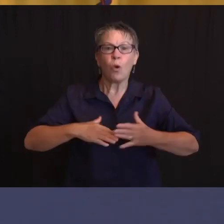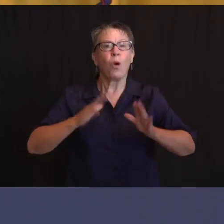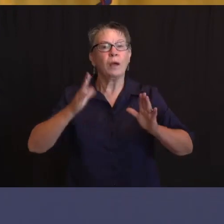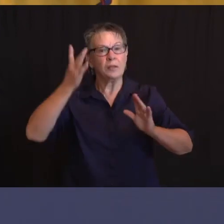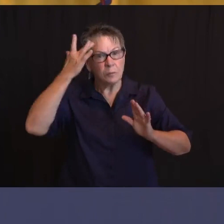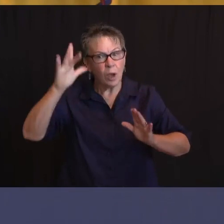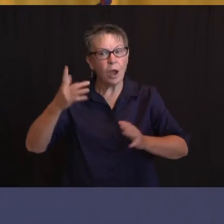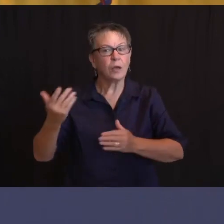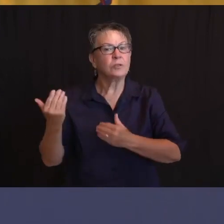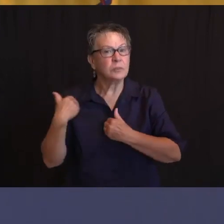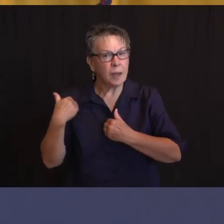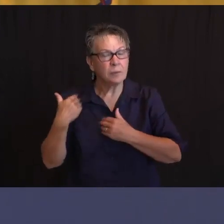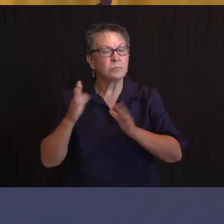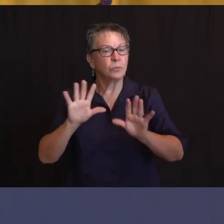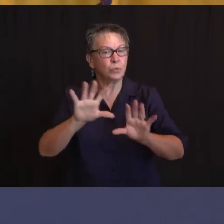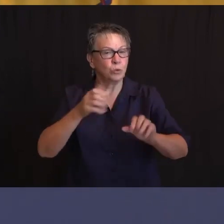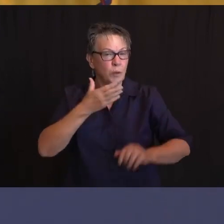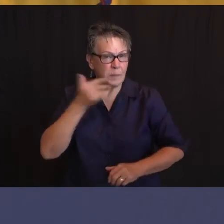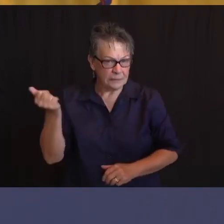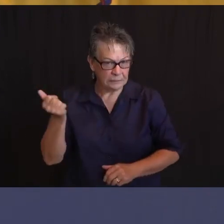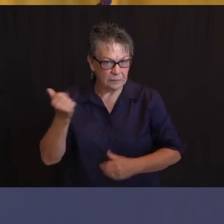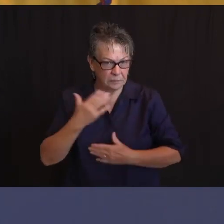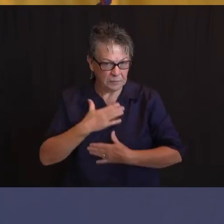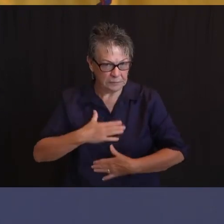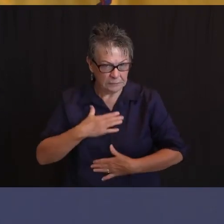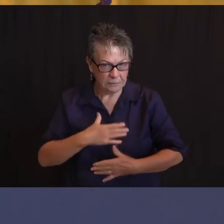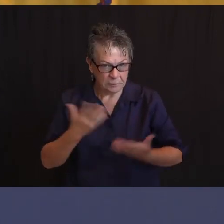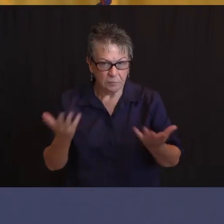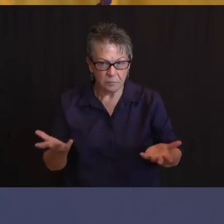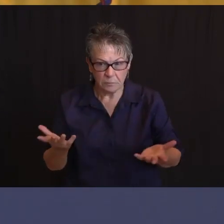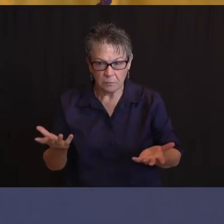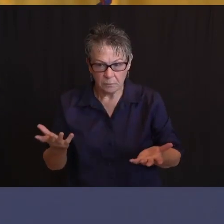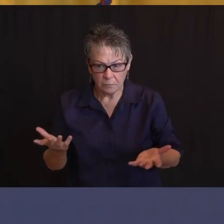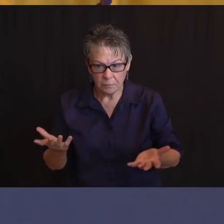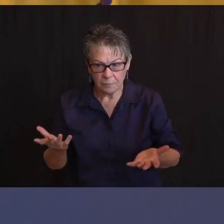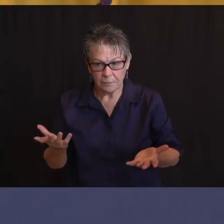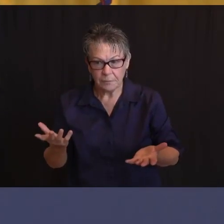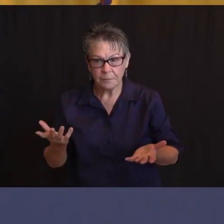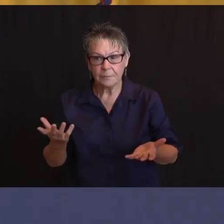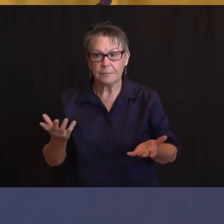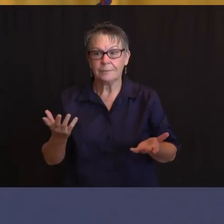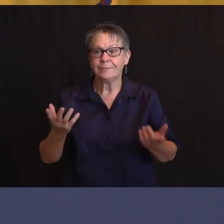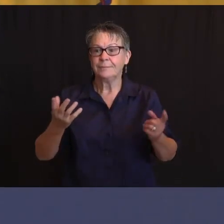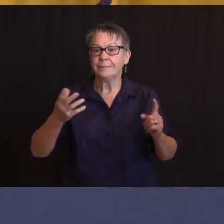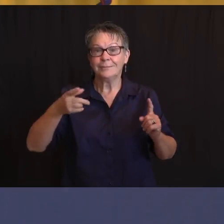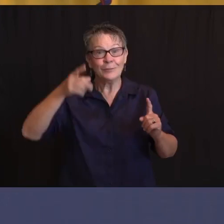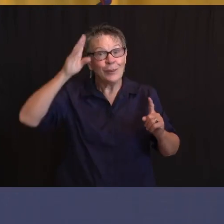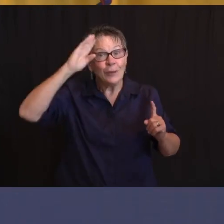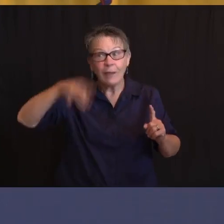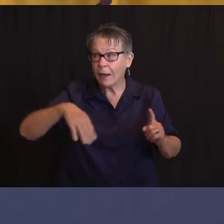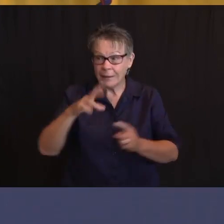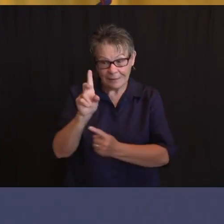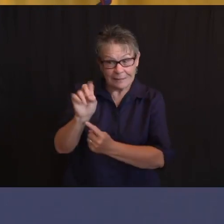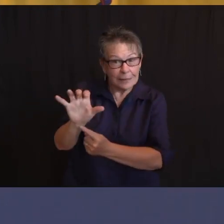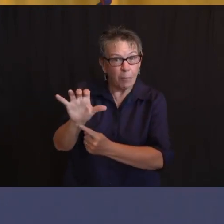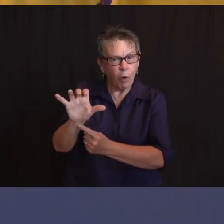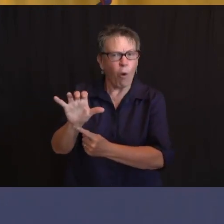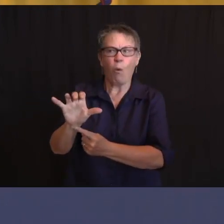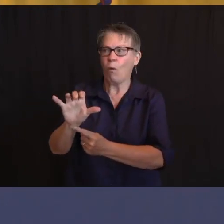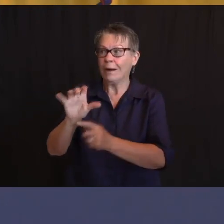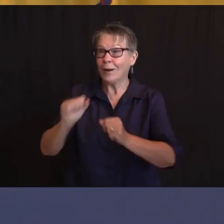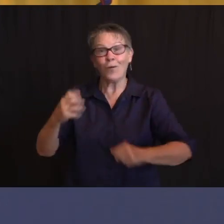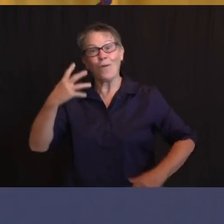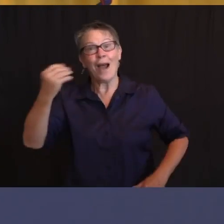And take advantage of that. We won't be able to say that in December, but we can say it in the middle of August. And so let's use